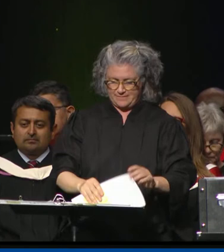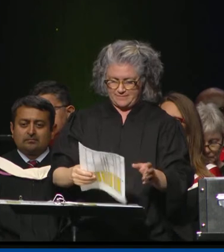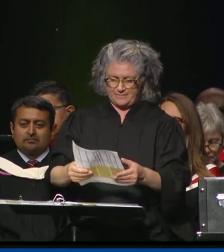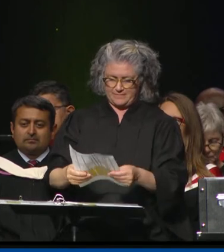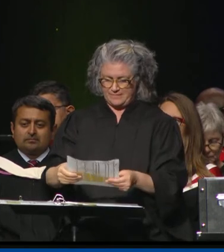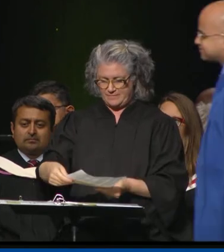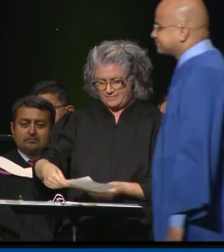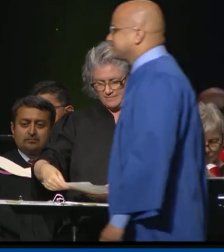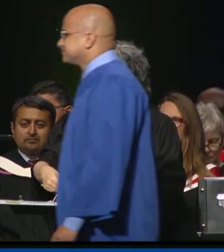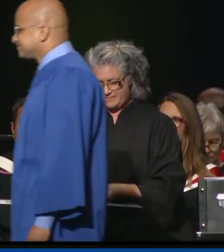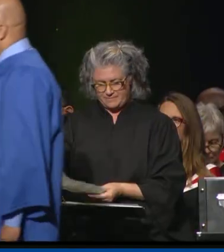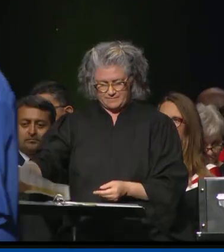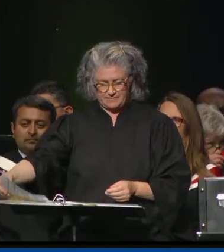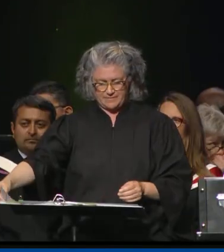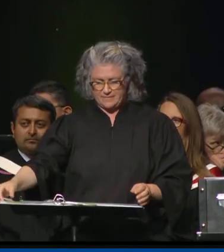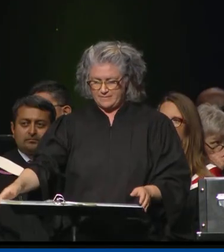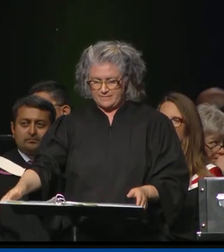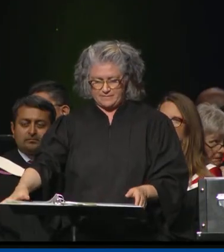Mahmoud Rahim.